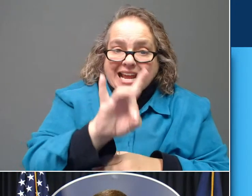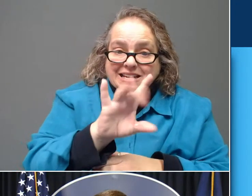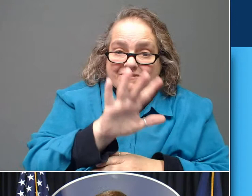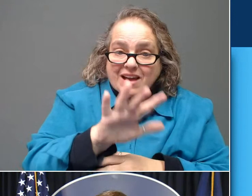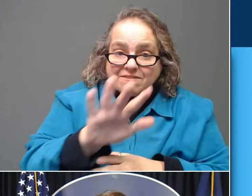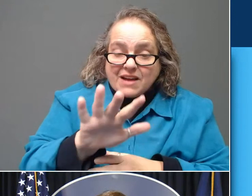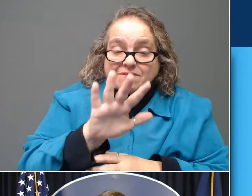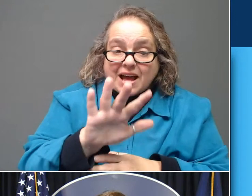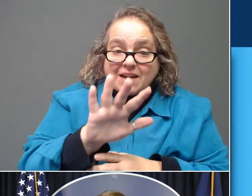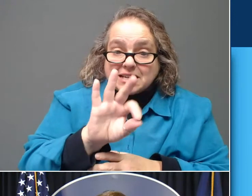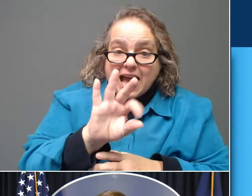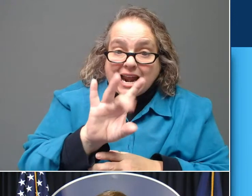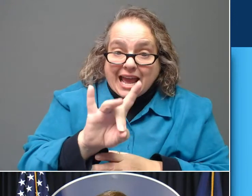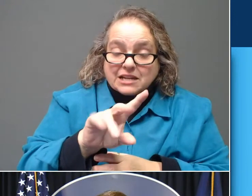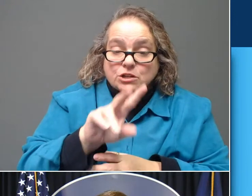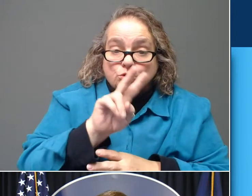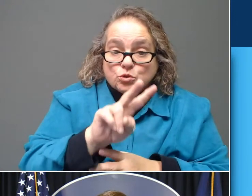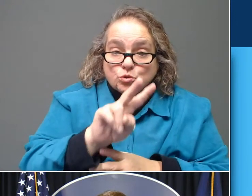855-598-2246,